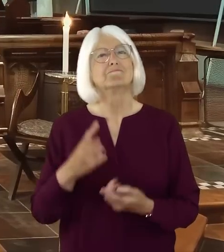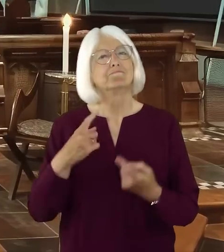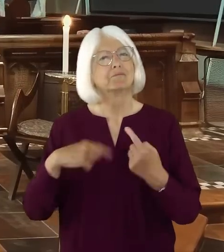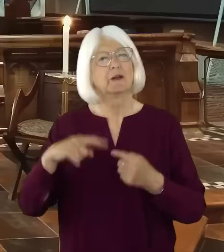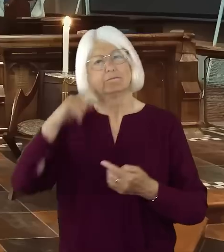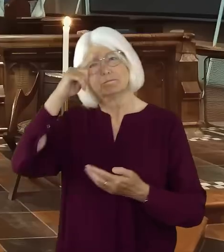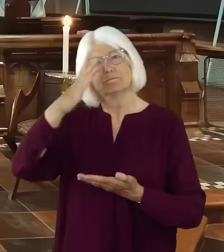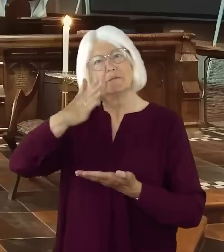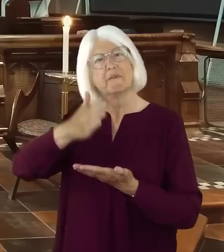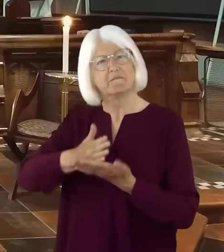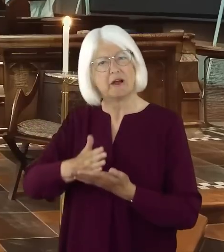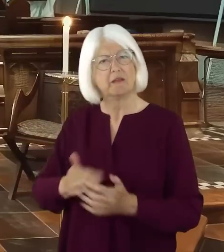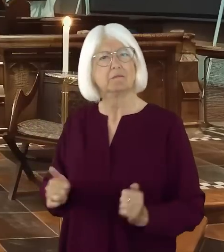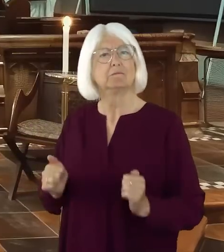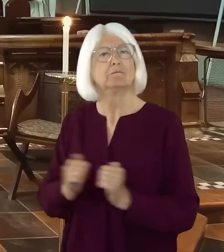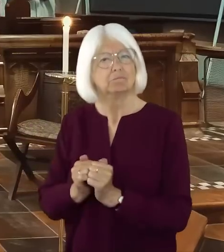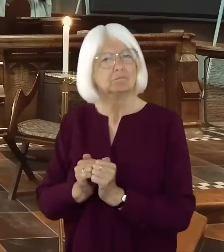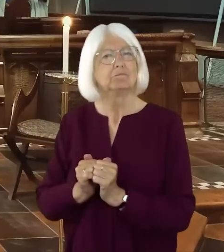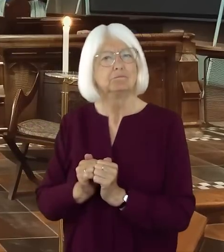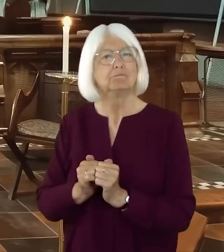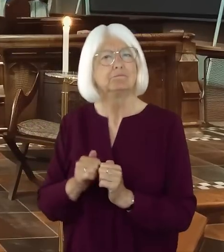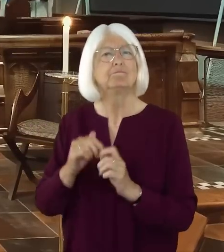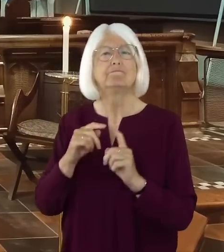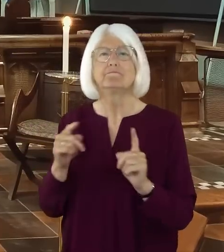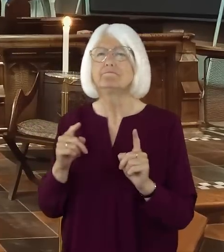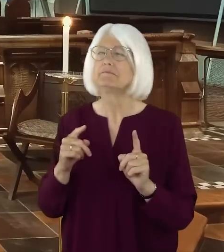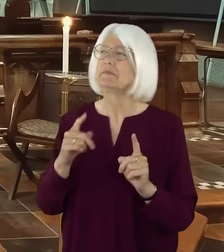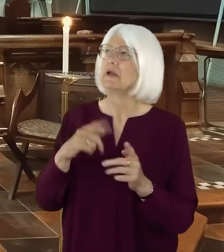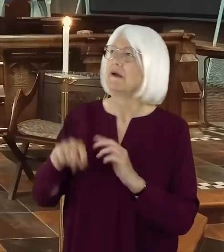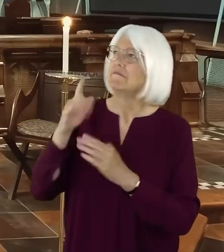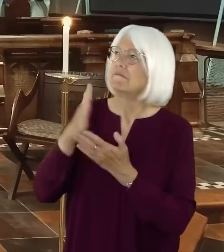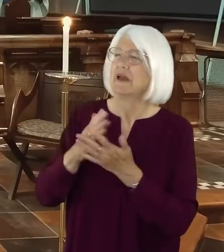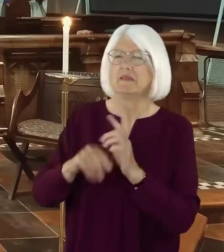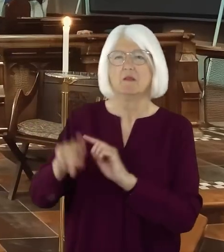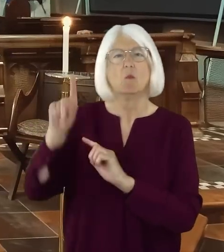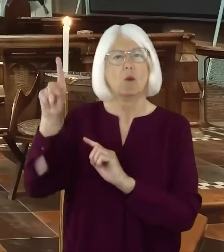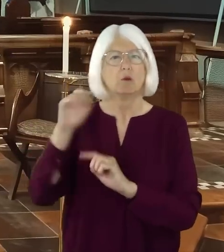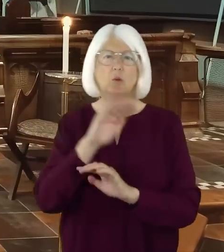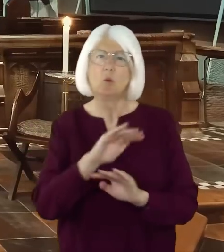So let us affirm our faith in the one who calls us to walk with him.